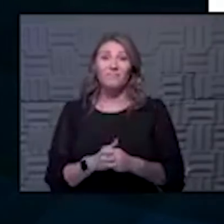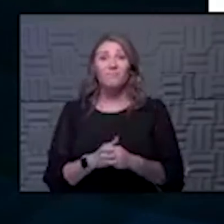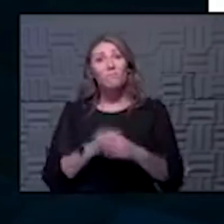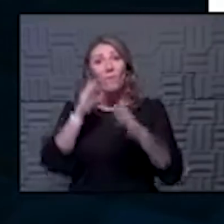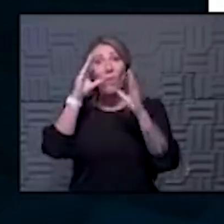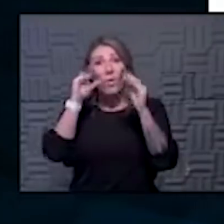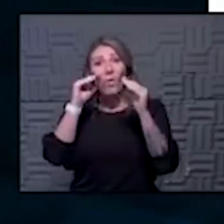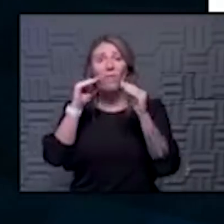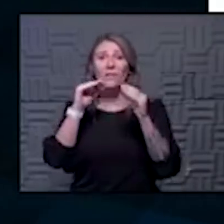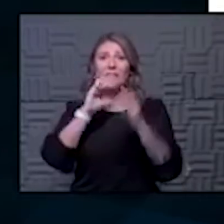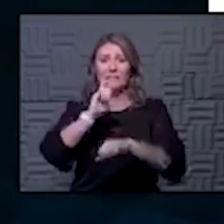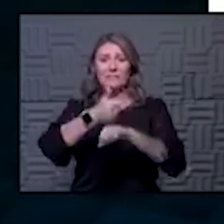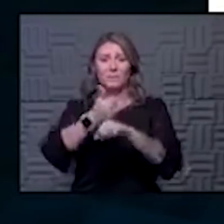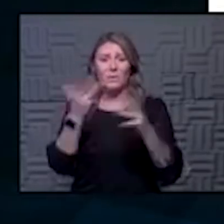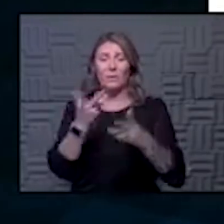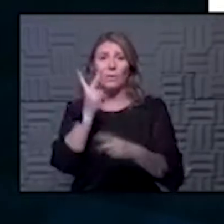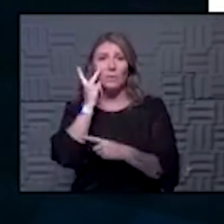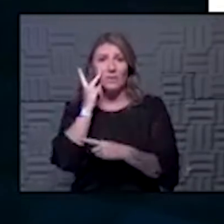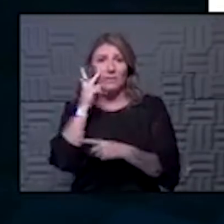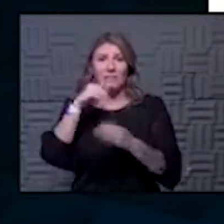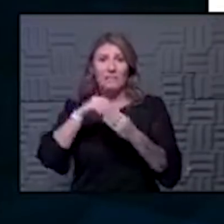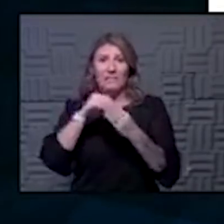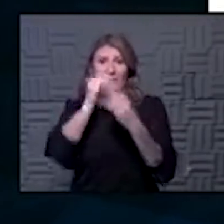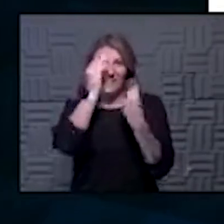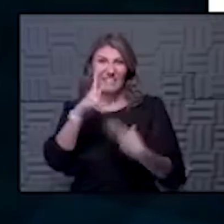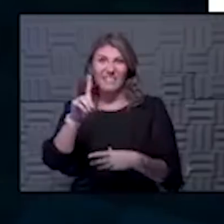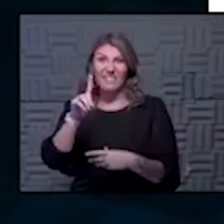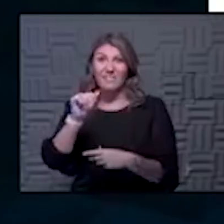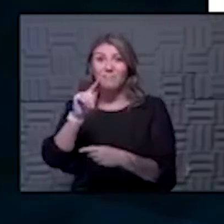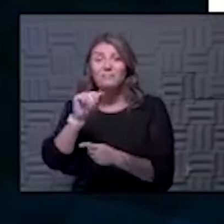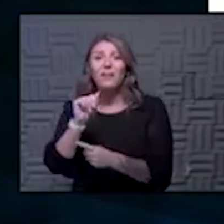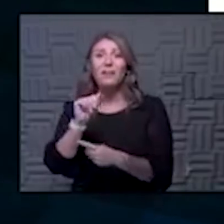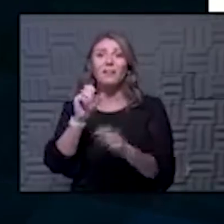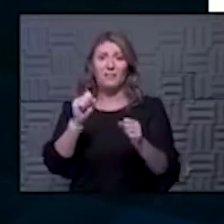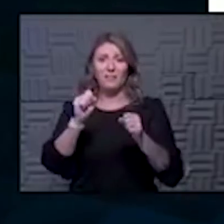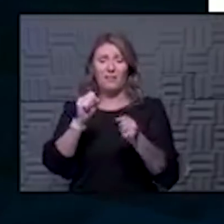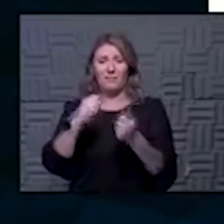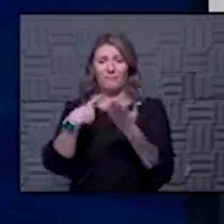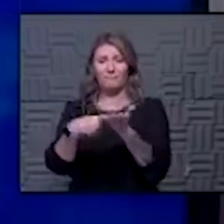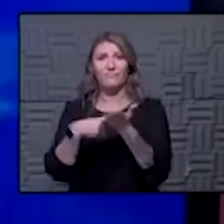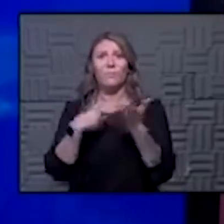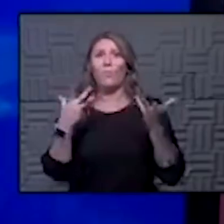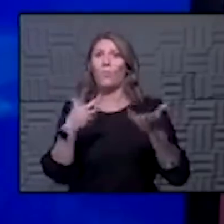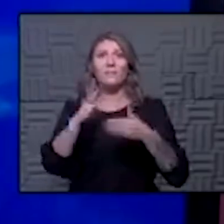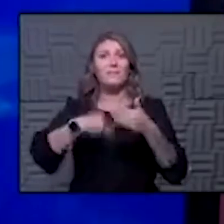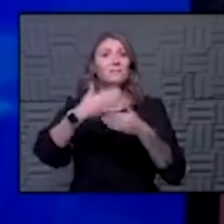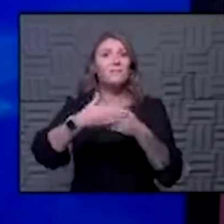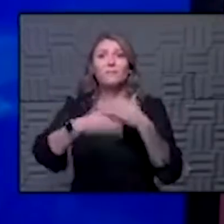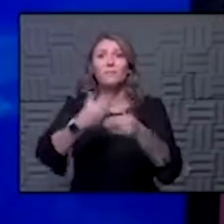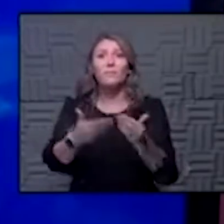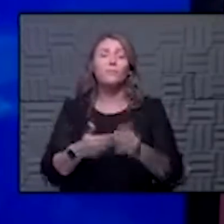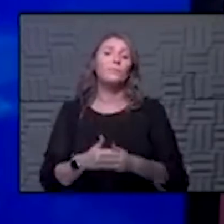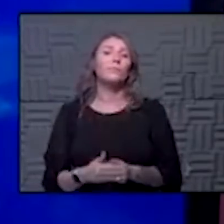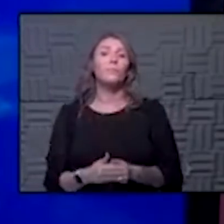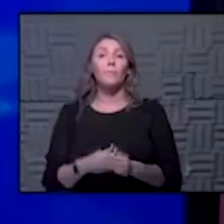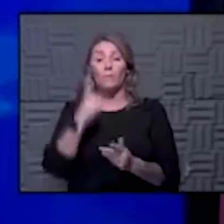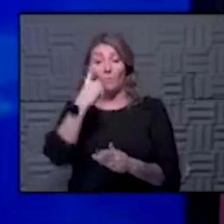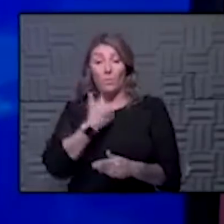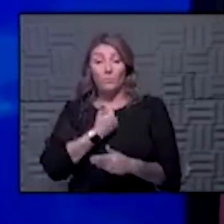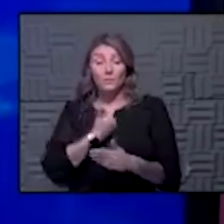that tees up what we're seeing in the data, gives us a platform really to talk about what comes next. I think, for